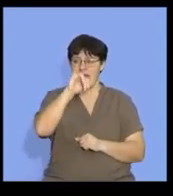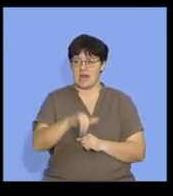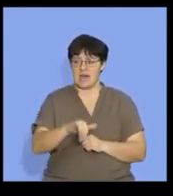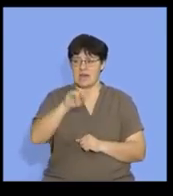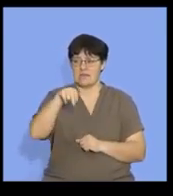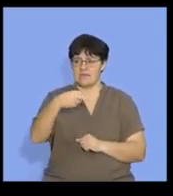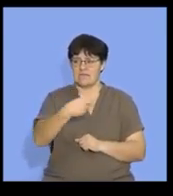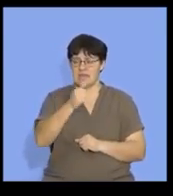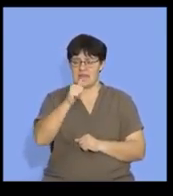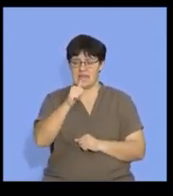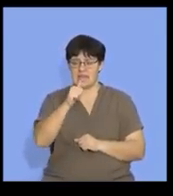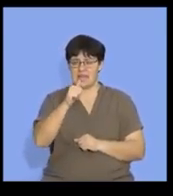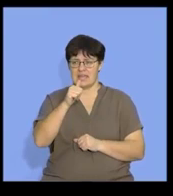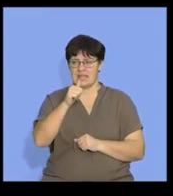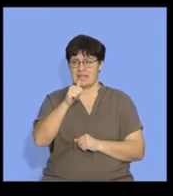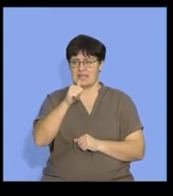to penetrate